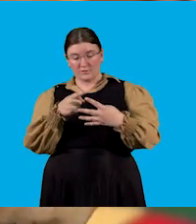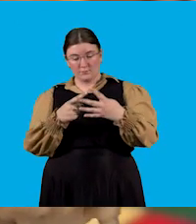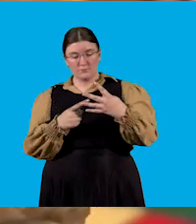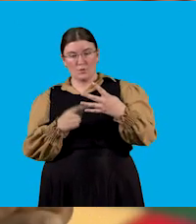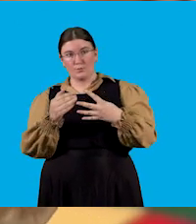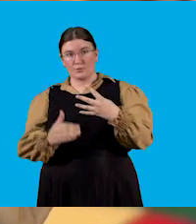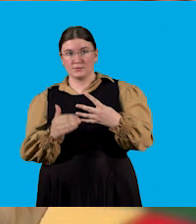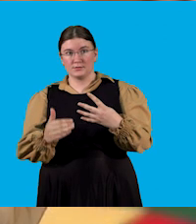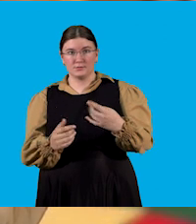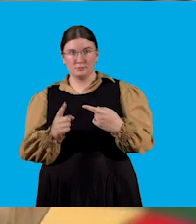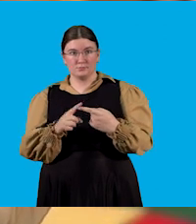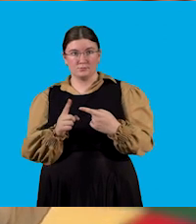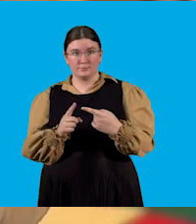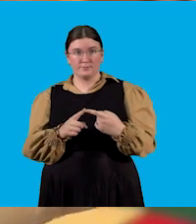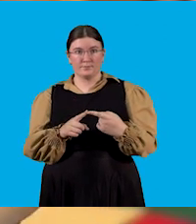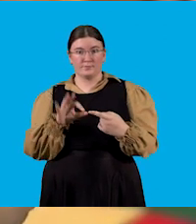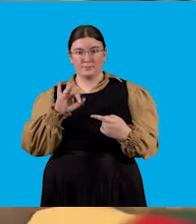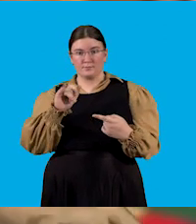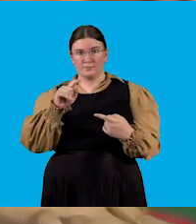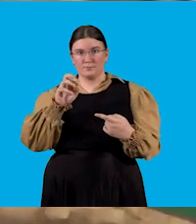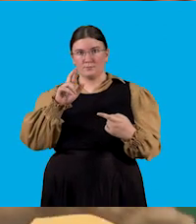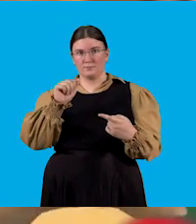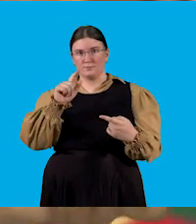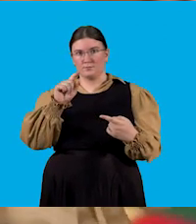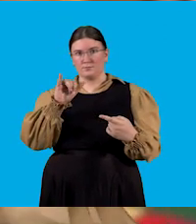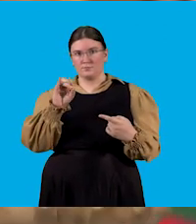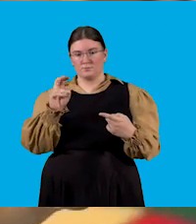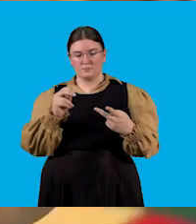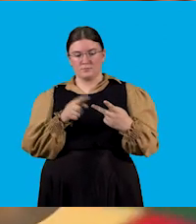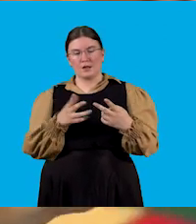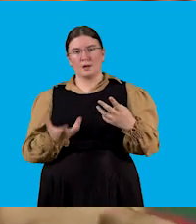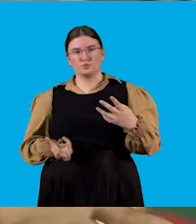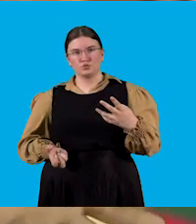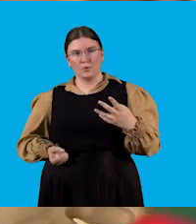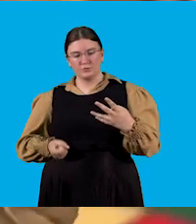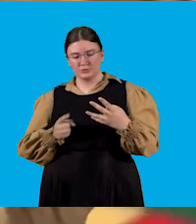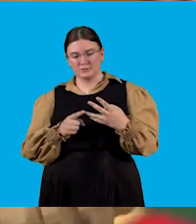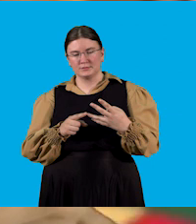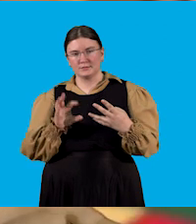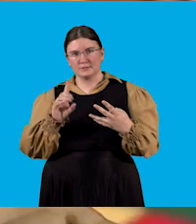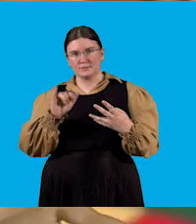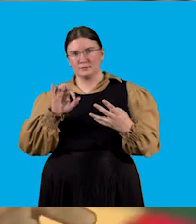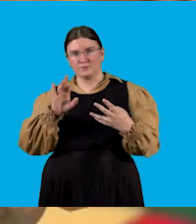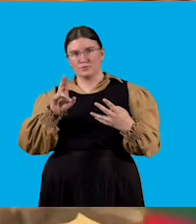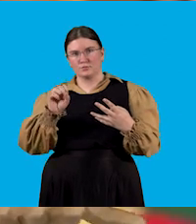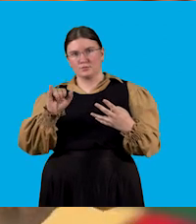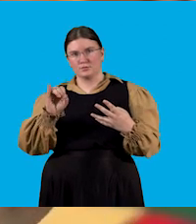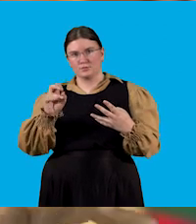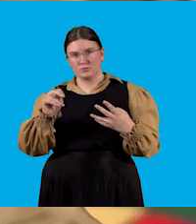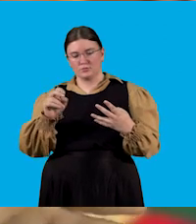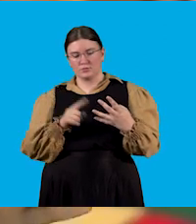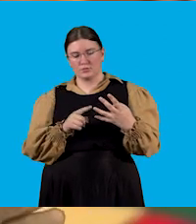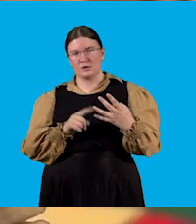4 processes, and those were namely filtration, absorption, diffusion, and